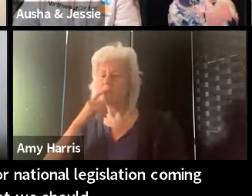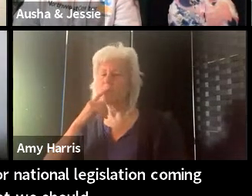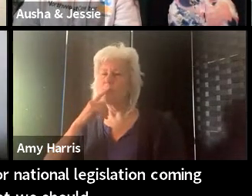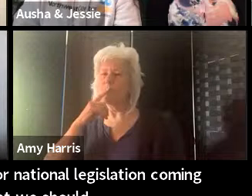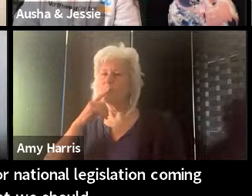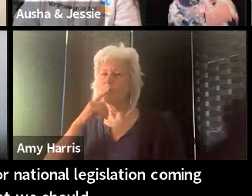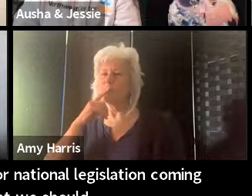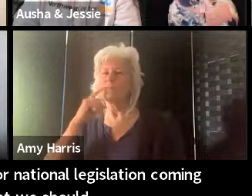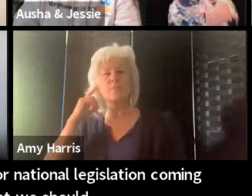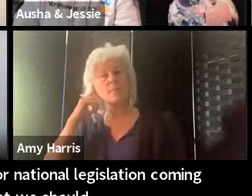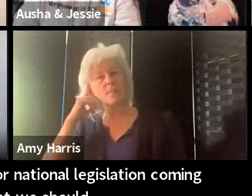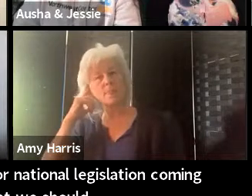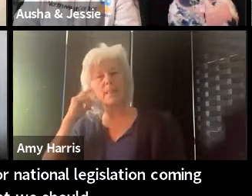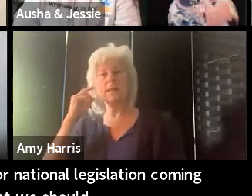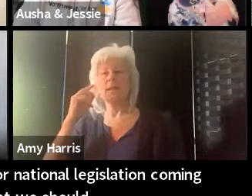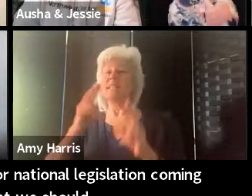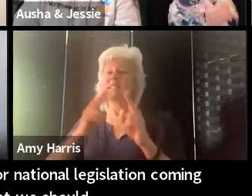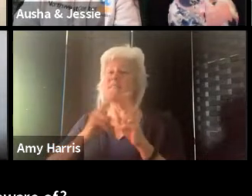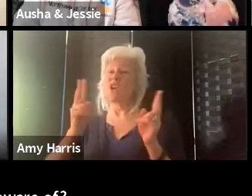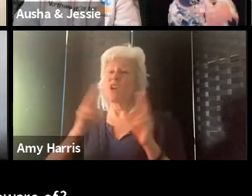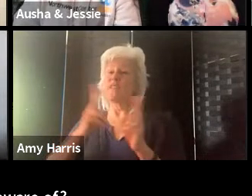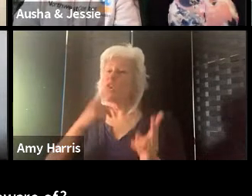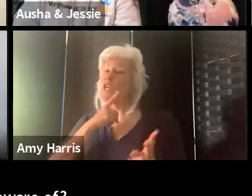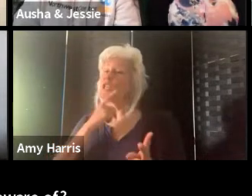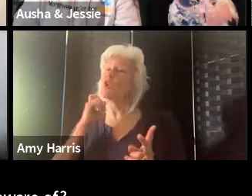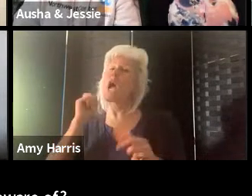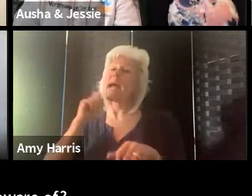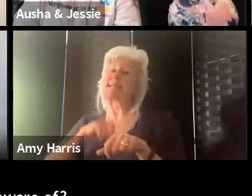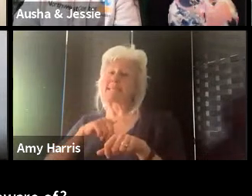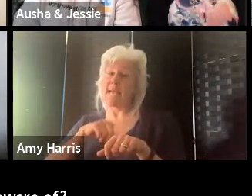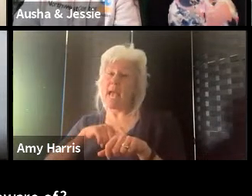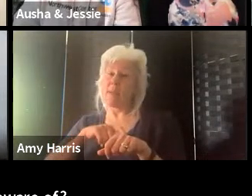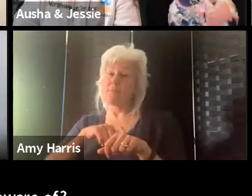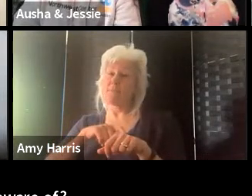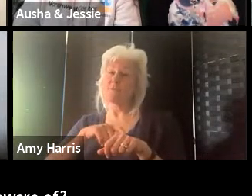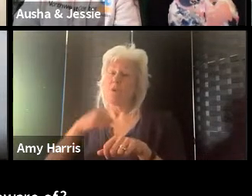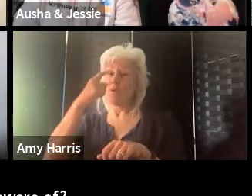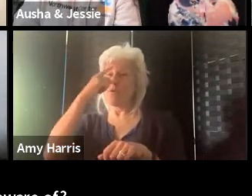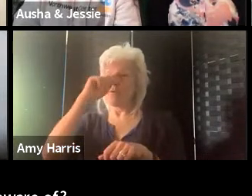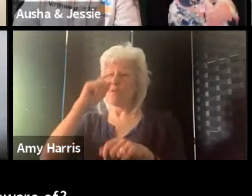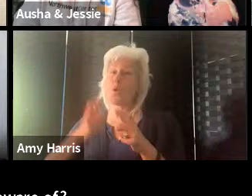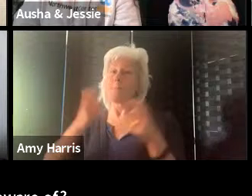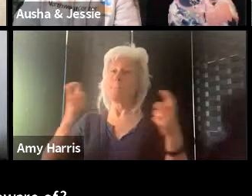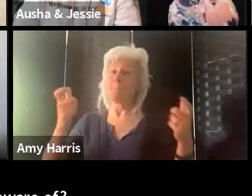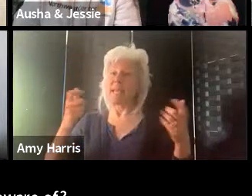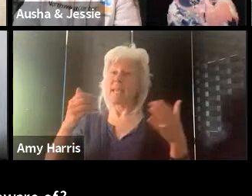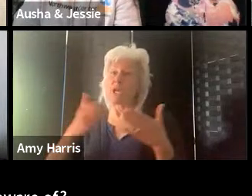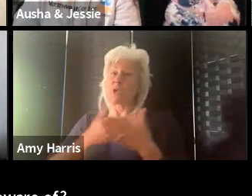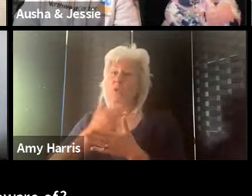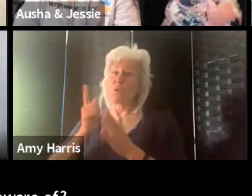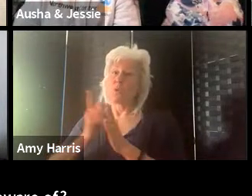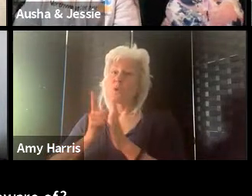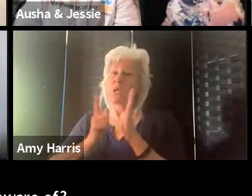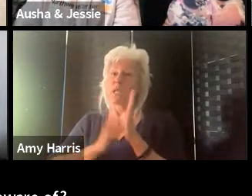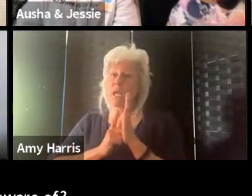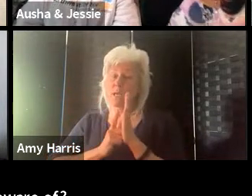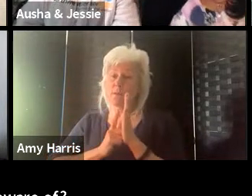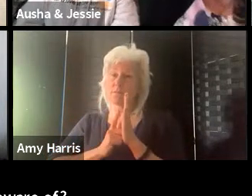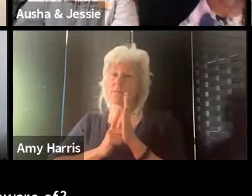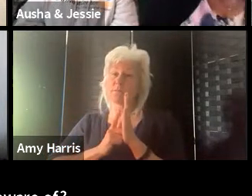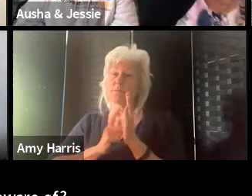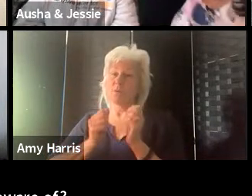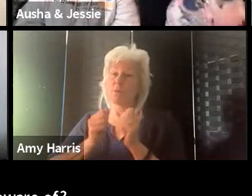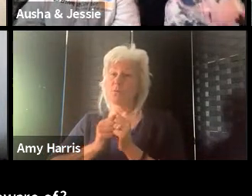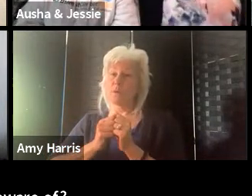It's been a very dry time for momentous new legislation for individuals with disabilities.